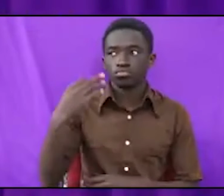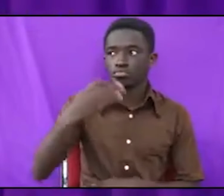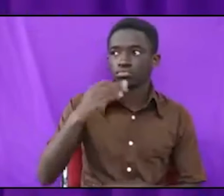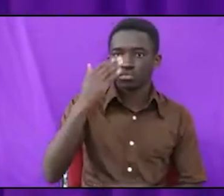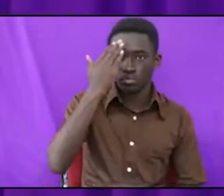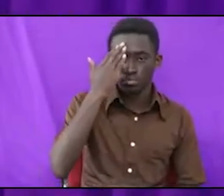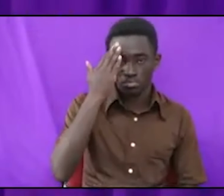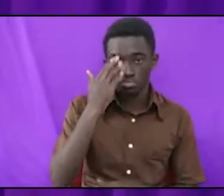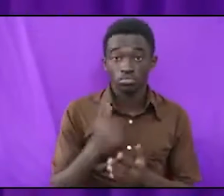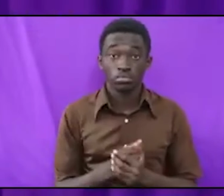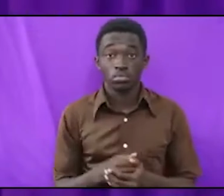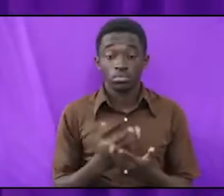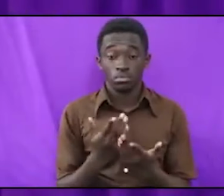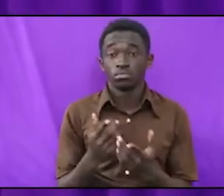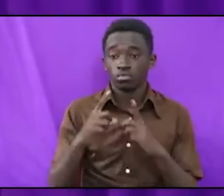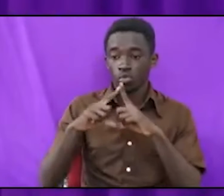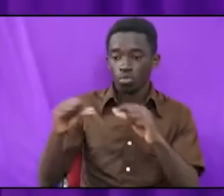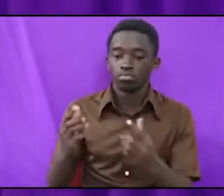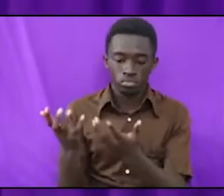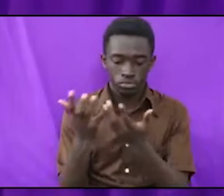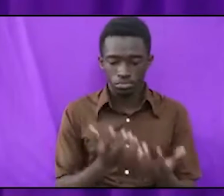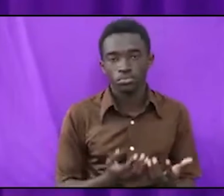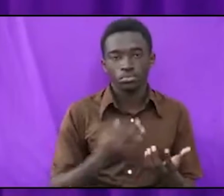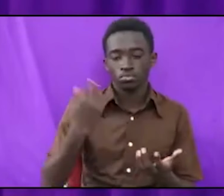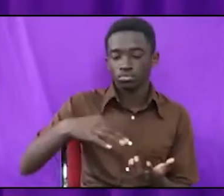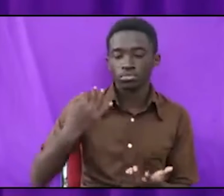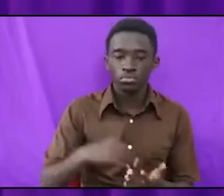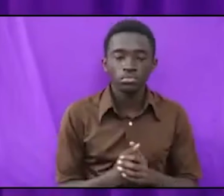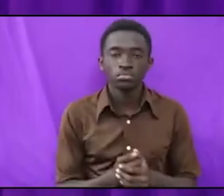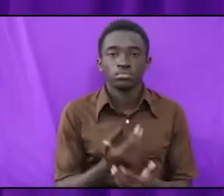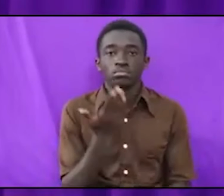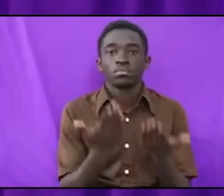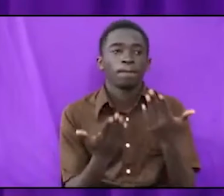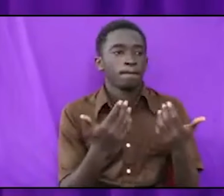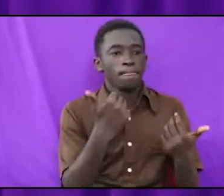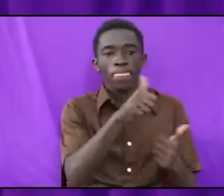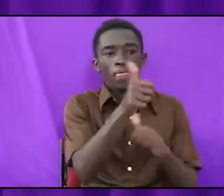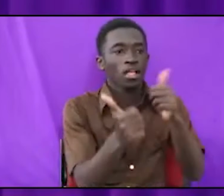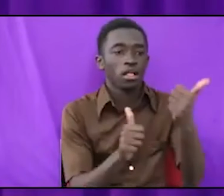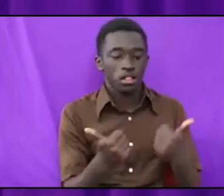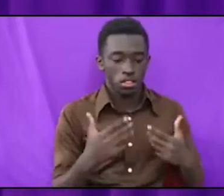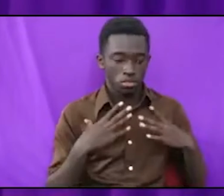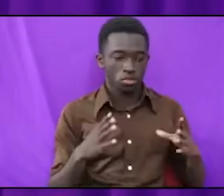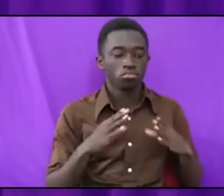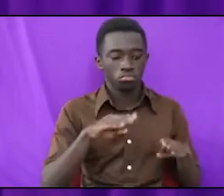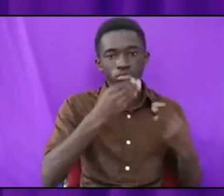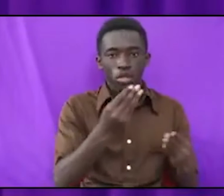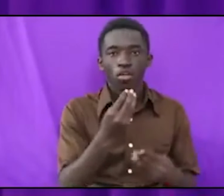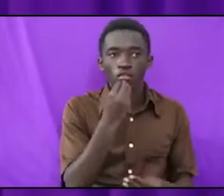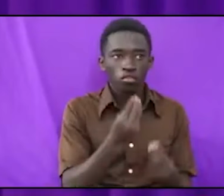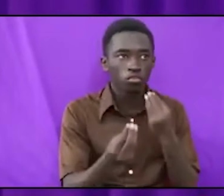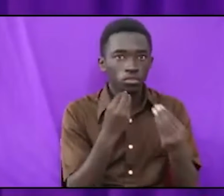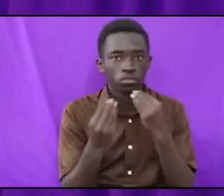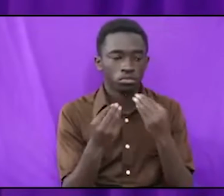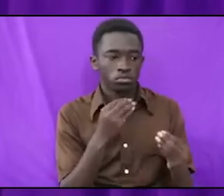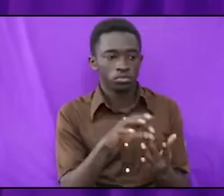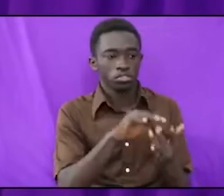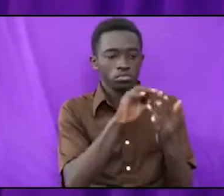said, just bring that to us. Everybody else, give them the royal treatment and the food and everything that you